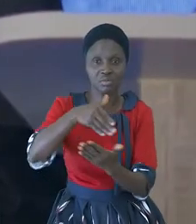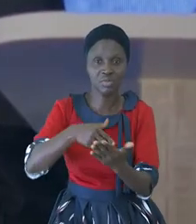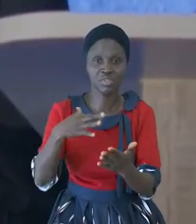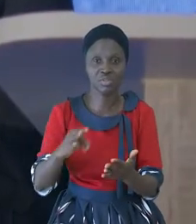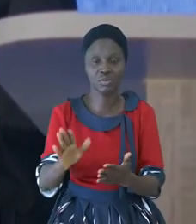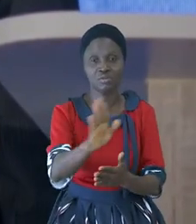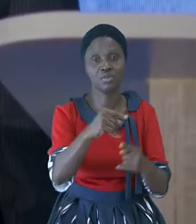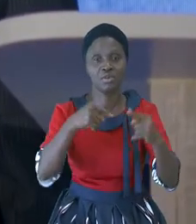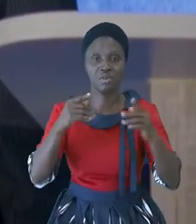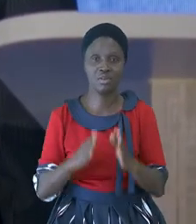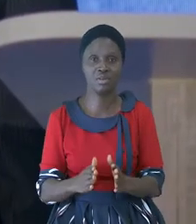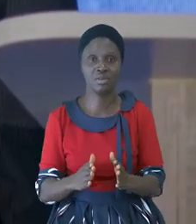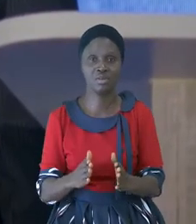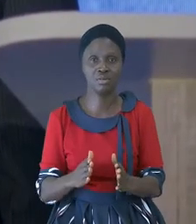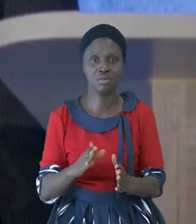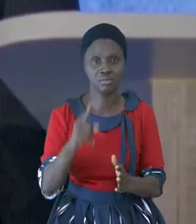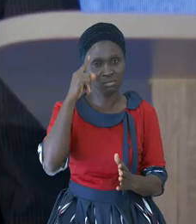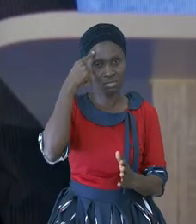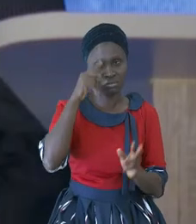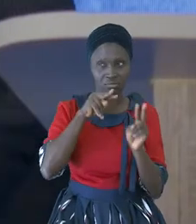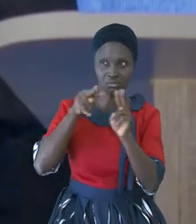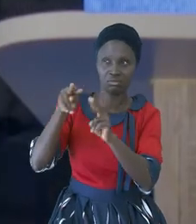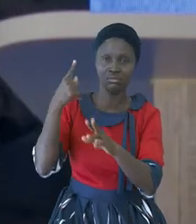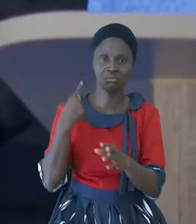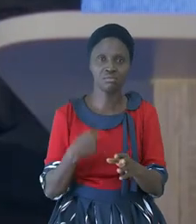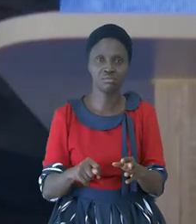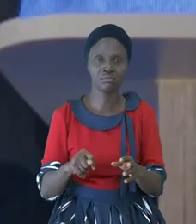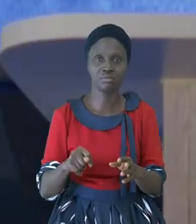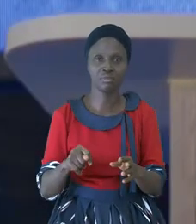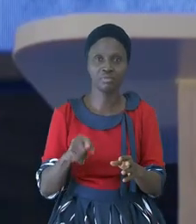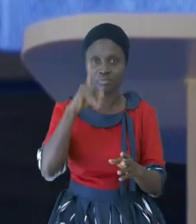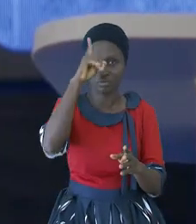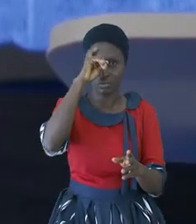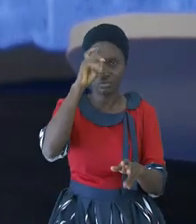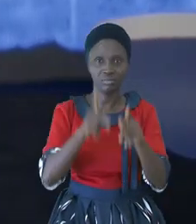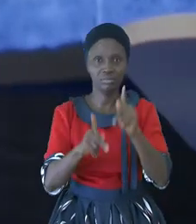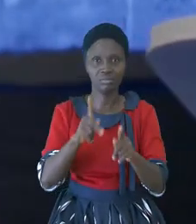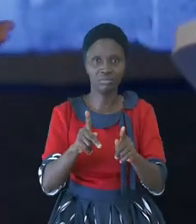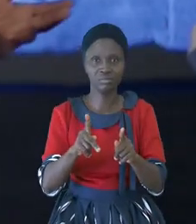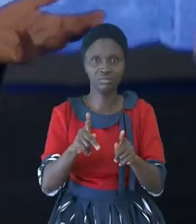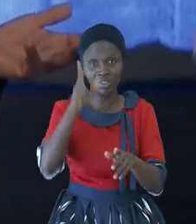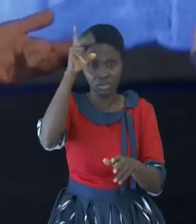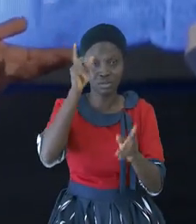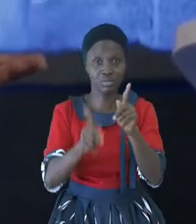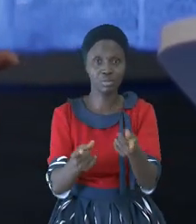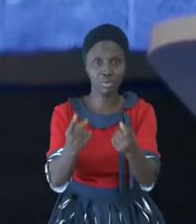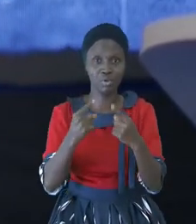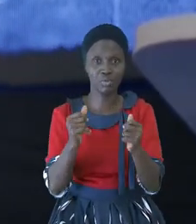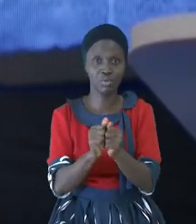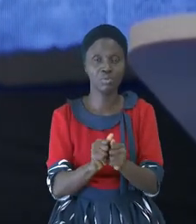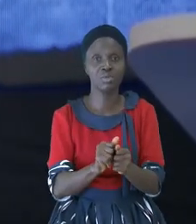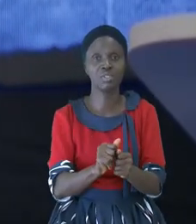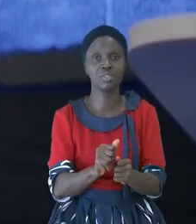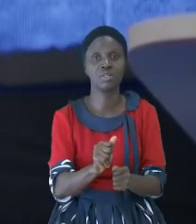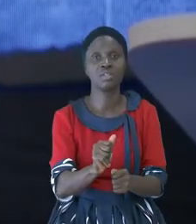Egyptian army coming with their chariots, and here were the children of Israel. They just came